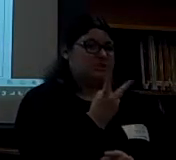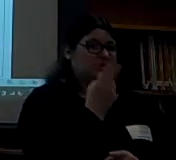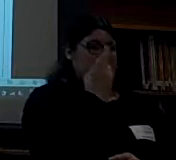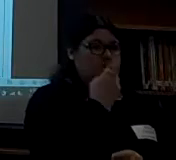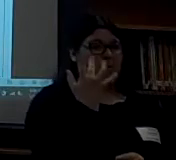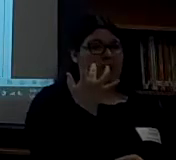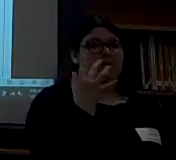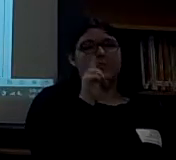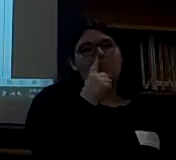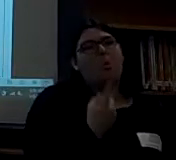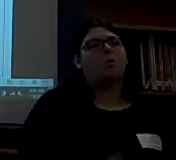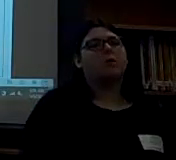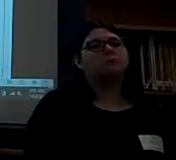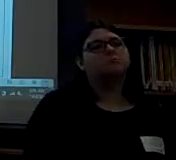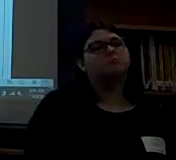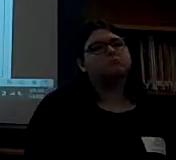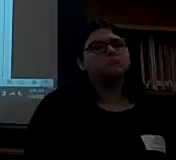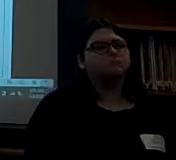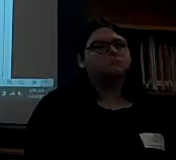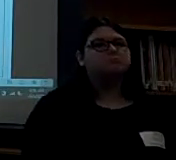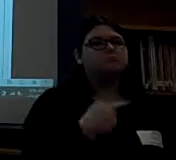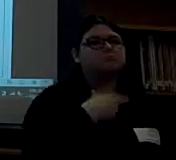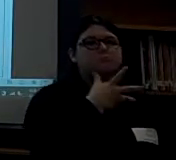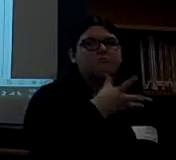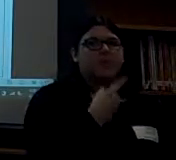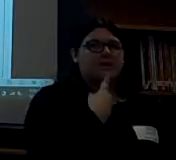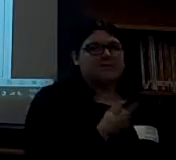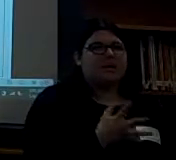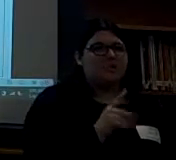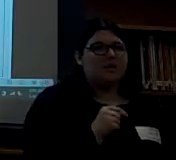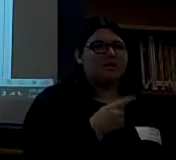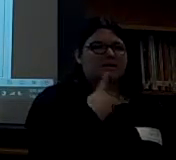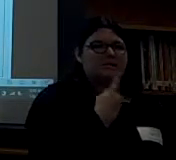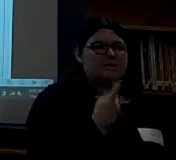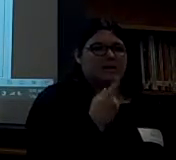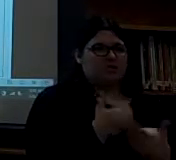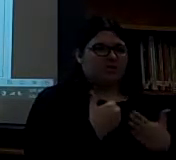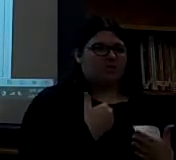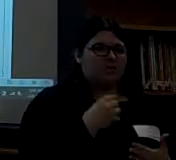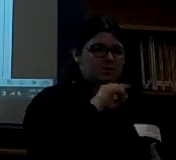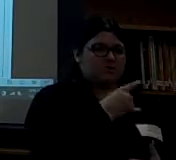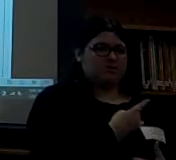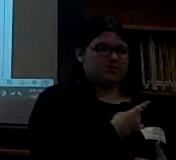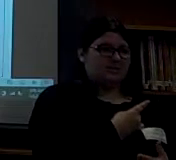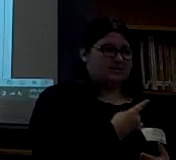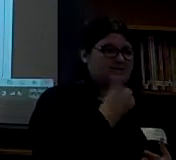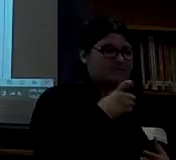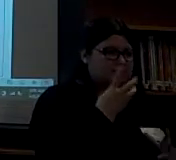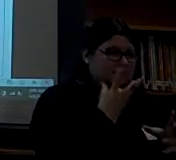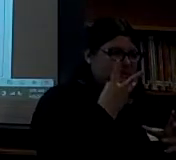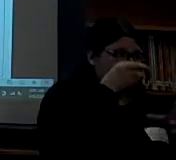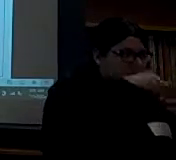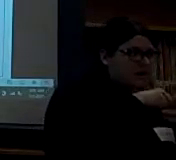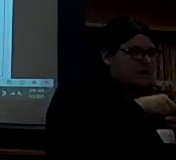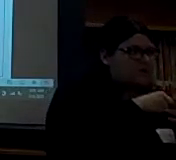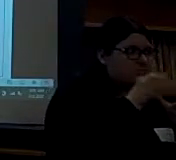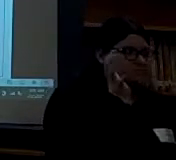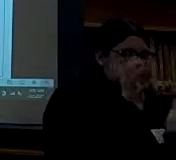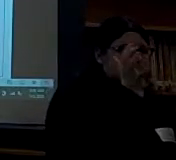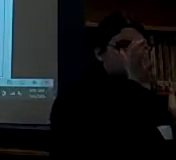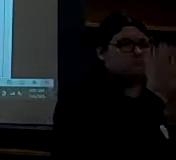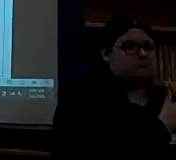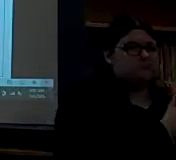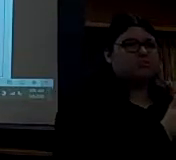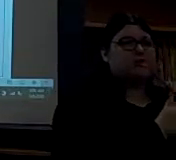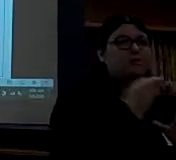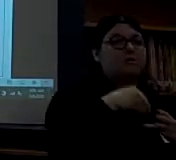they're bored. I hate to say this, but remember I said in the very beginning that children are wired for engagement and stimulation and novelty. If